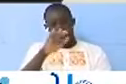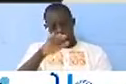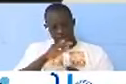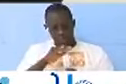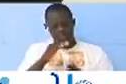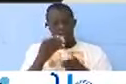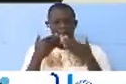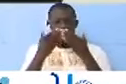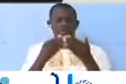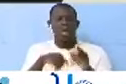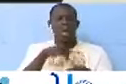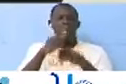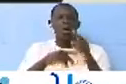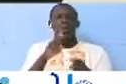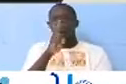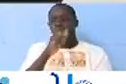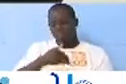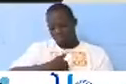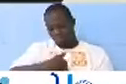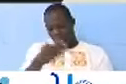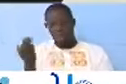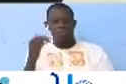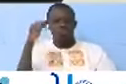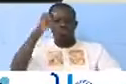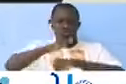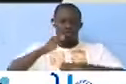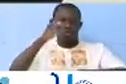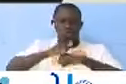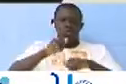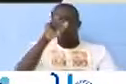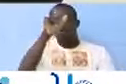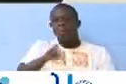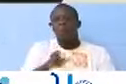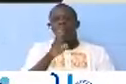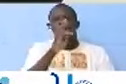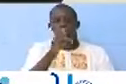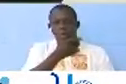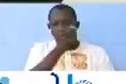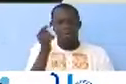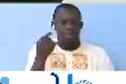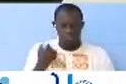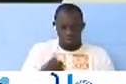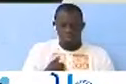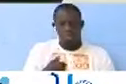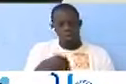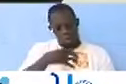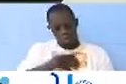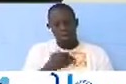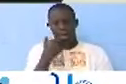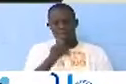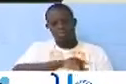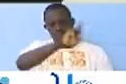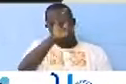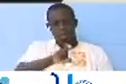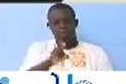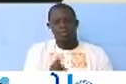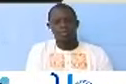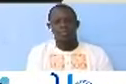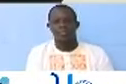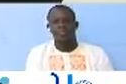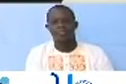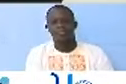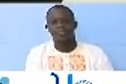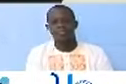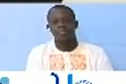are. I'm sure it's spoken of very freely there. Ko ito be NIA han kabi sa kamen volume yindi ko ila NIA taro wicho nyimbe